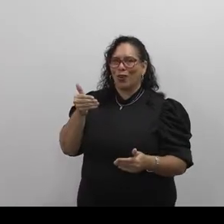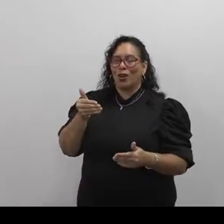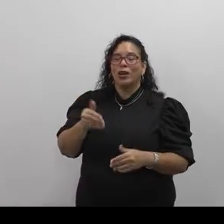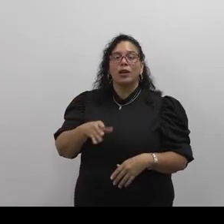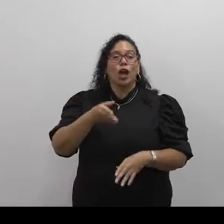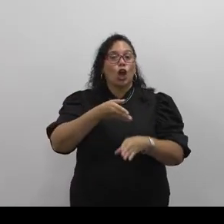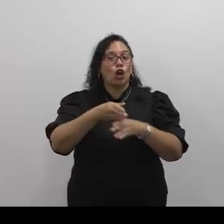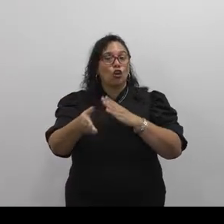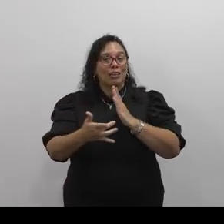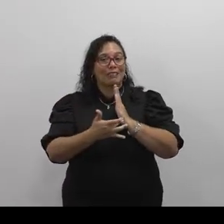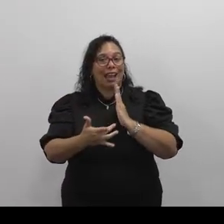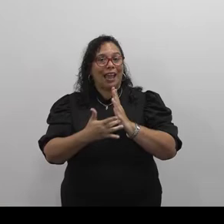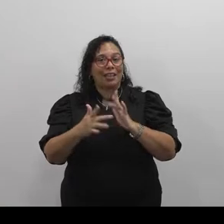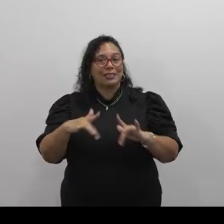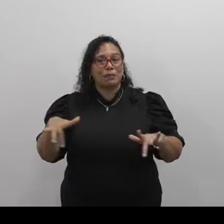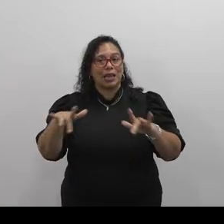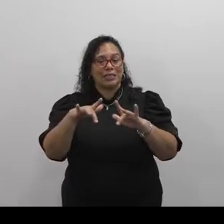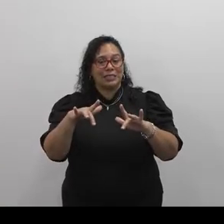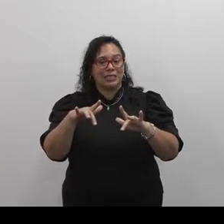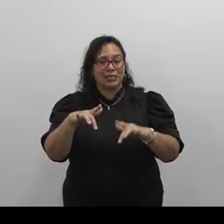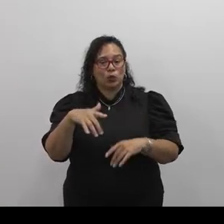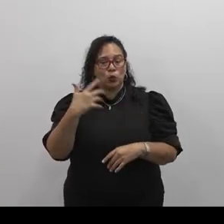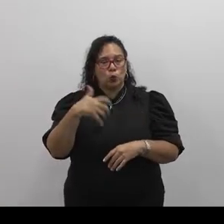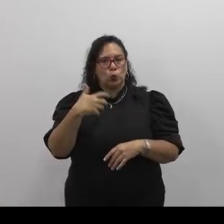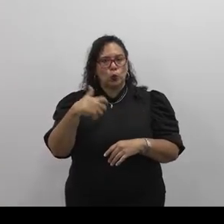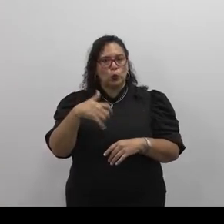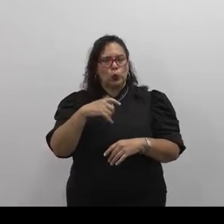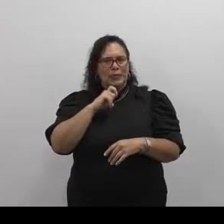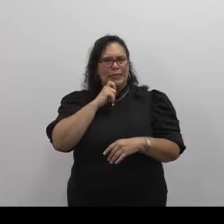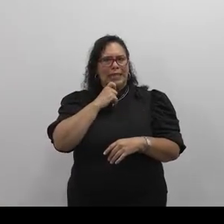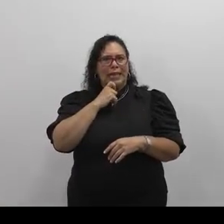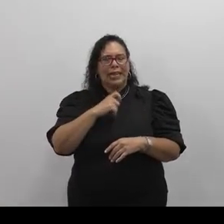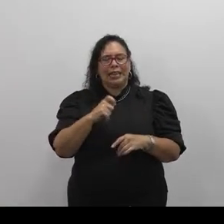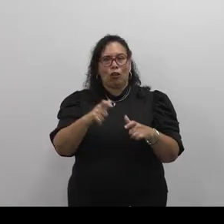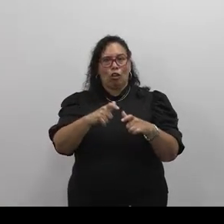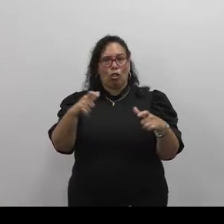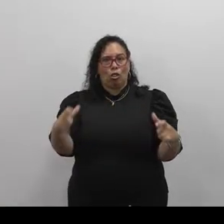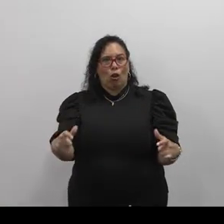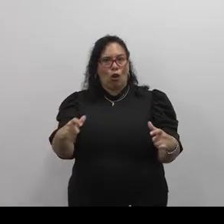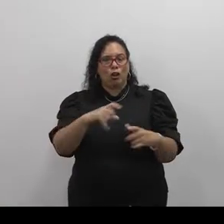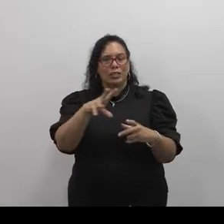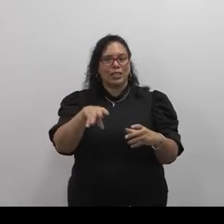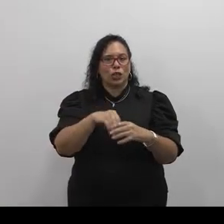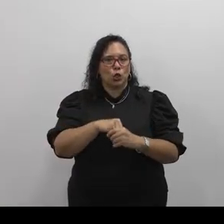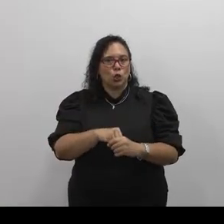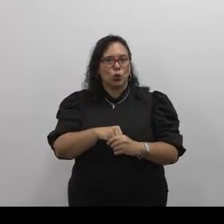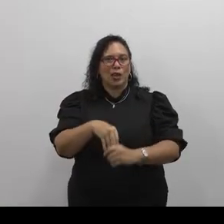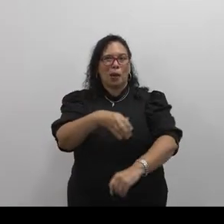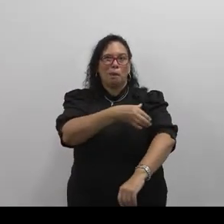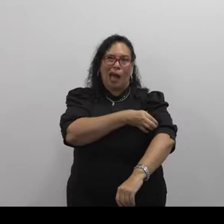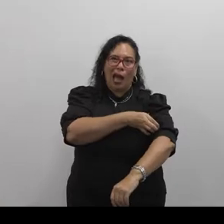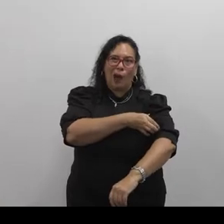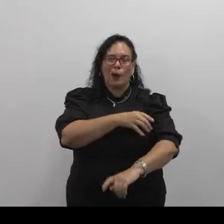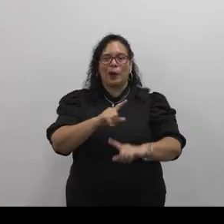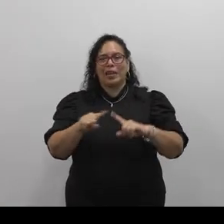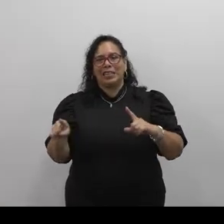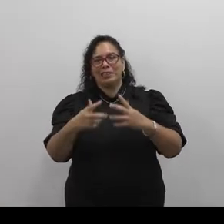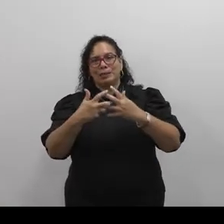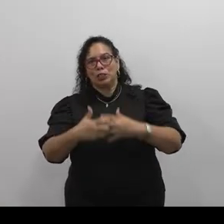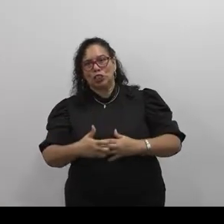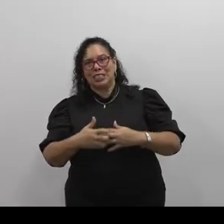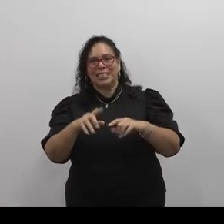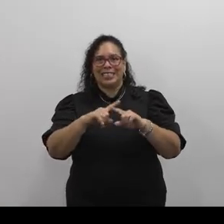which are very neat spaces. Often they're larger spaces, often they include a whole lot of power, different machinery and